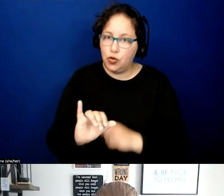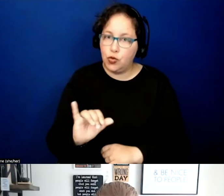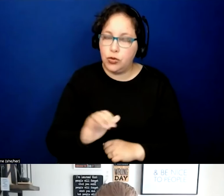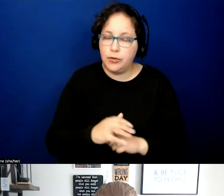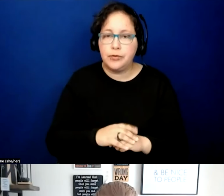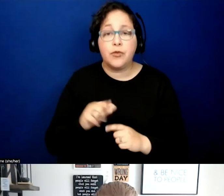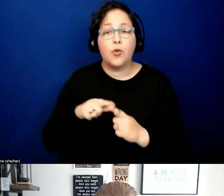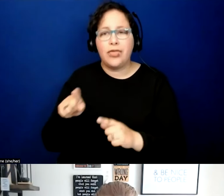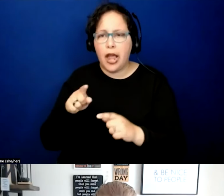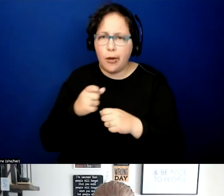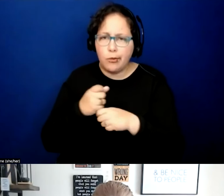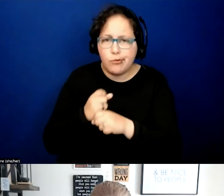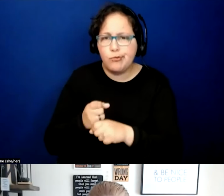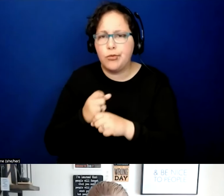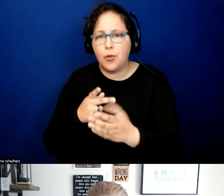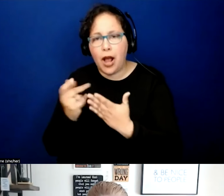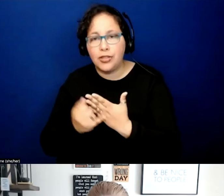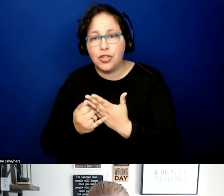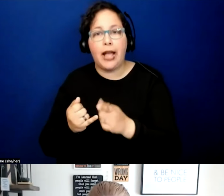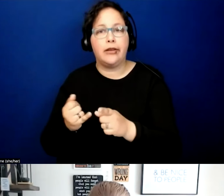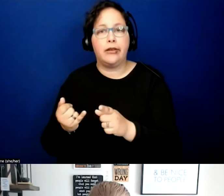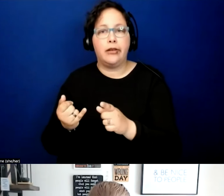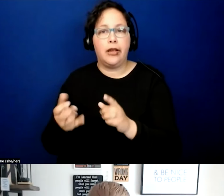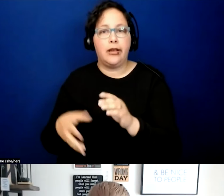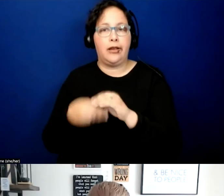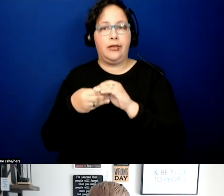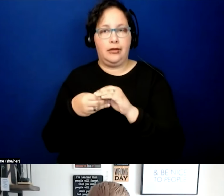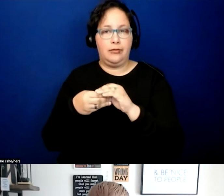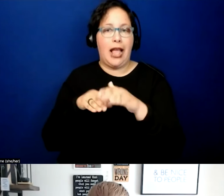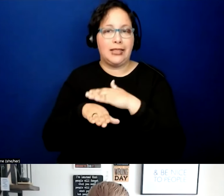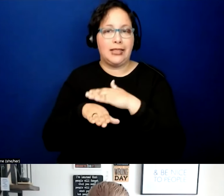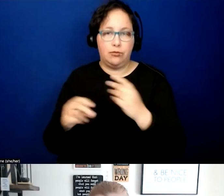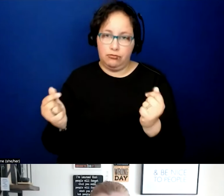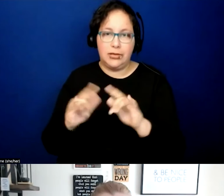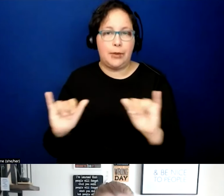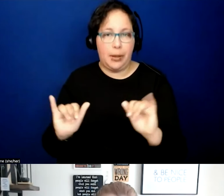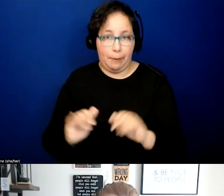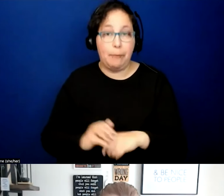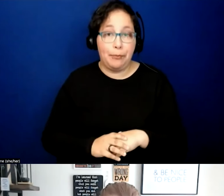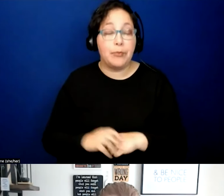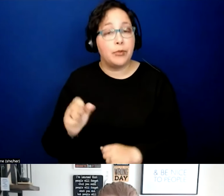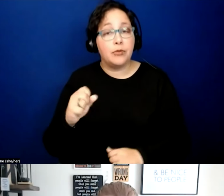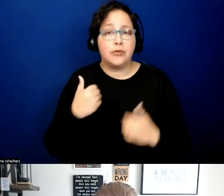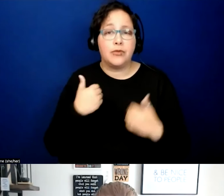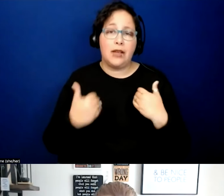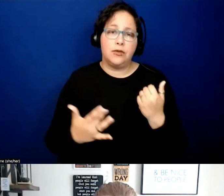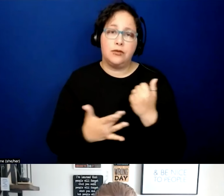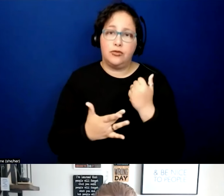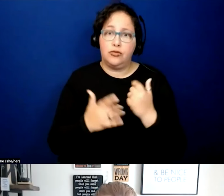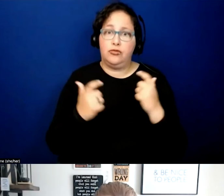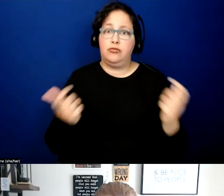they're thinking about creating a project, they're also thinking about accessibility at the same time. Yes, there are huge technical